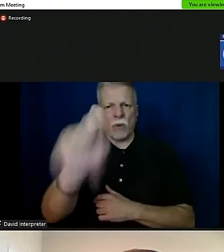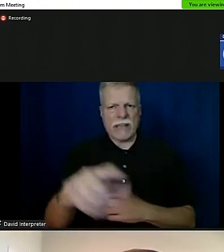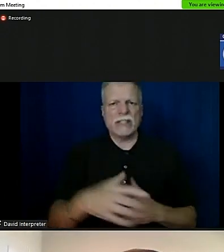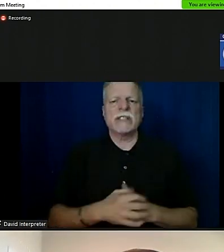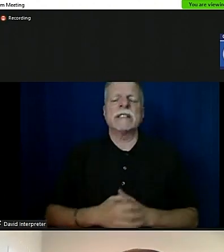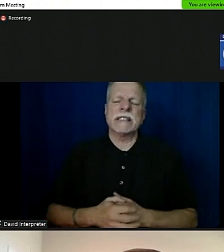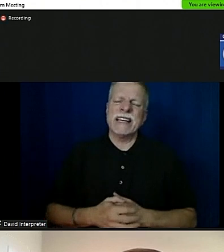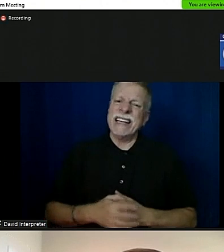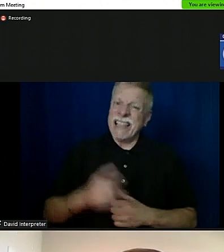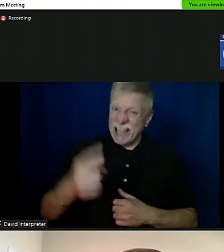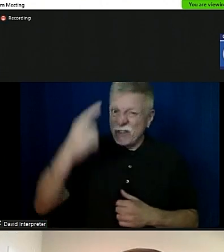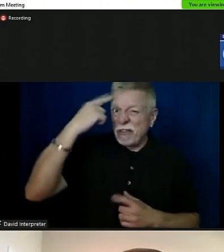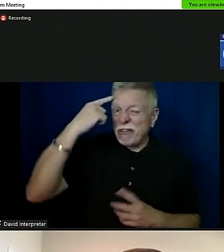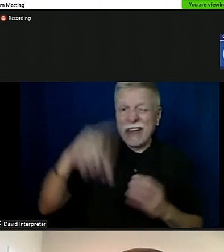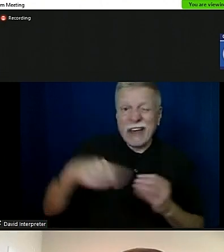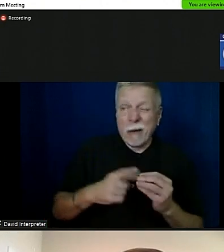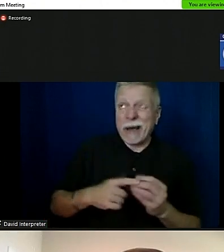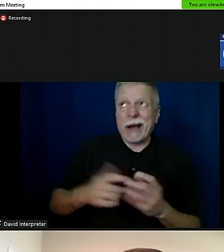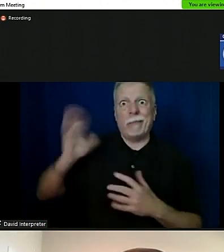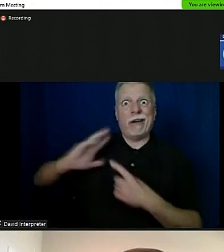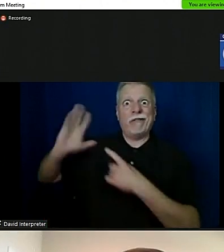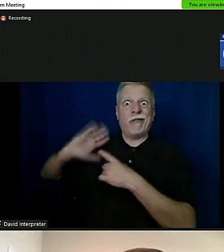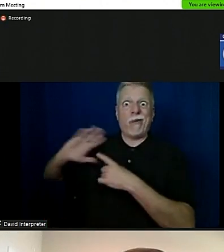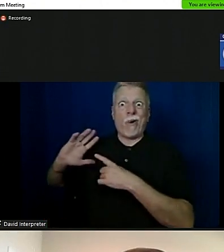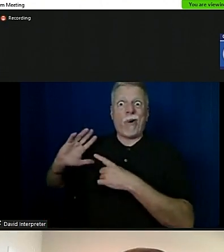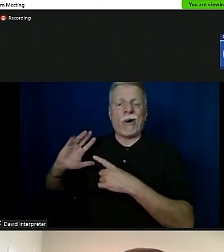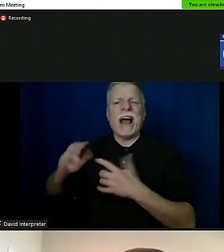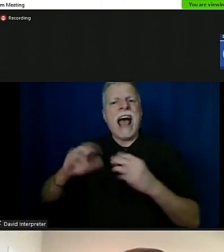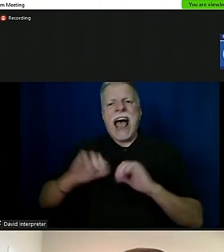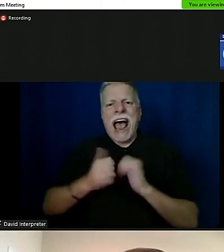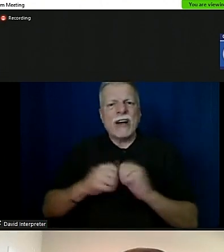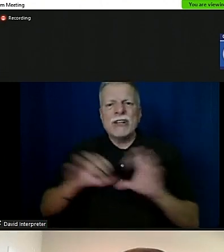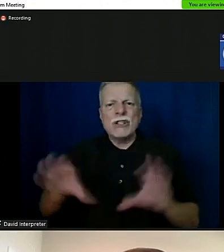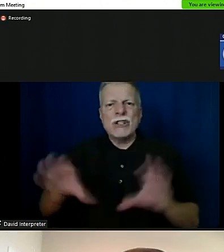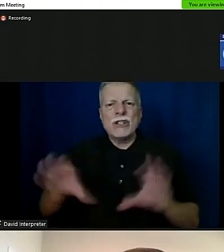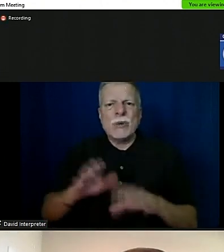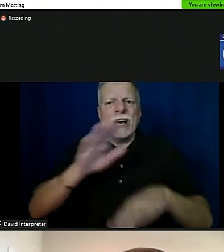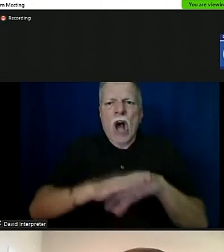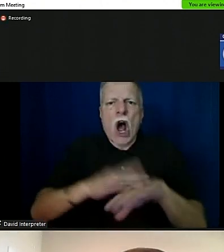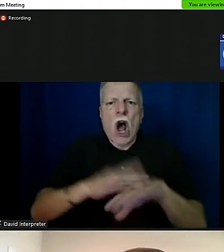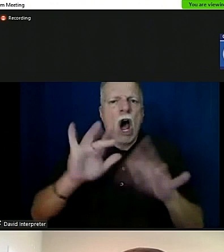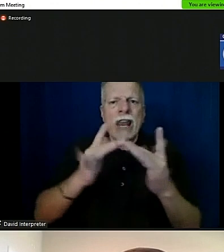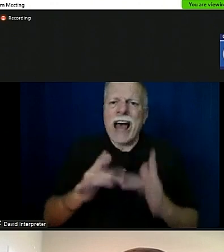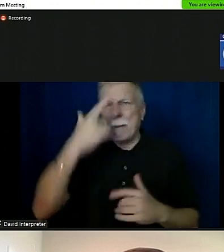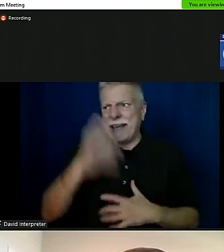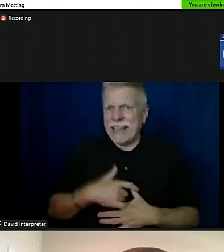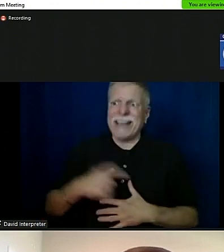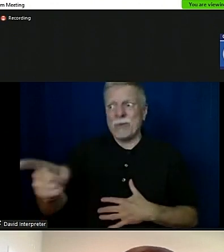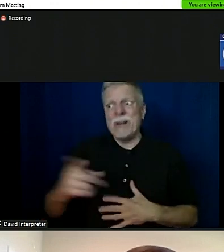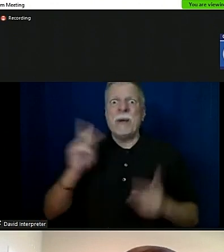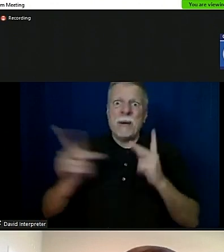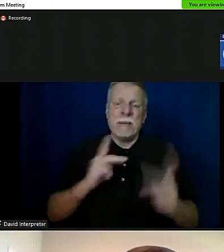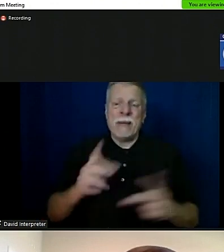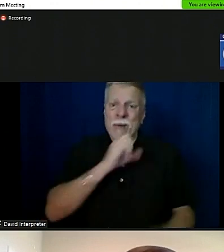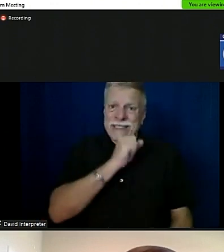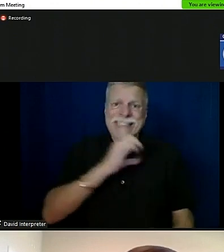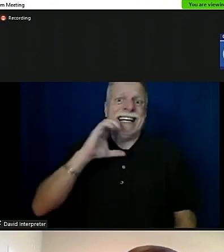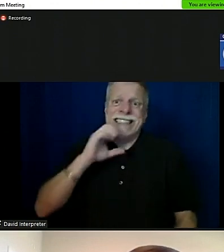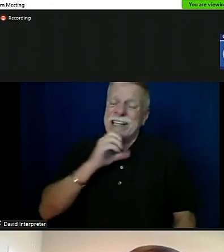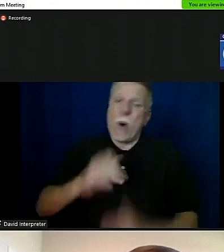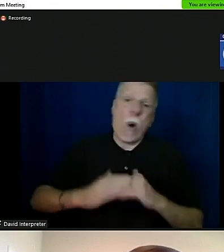early on to find a way to do this other than online? Because that seems to be a huge frustration of these 70 and over people, is that the phone lines